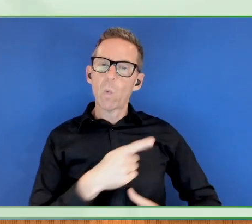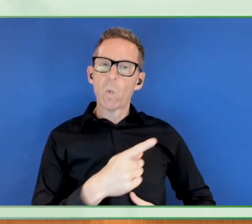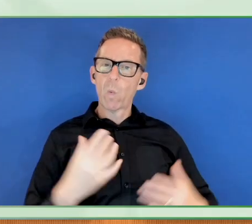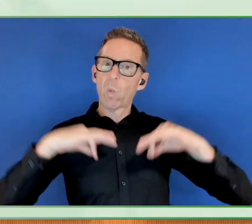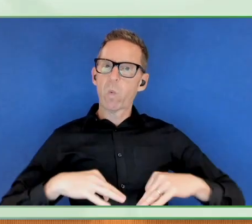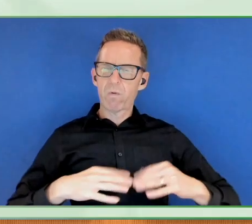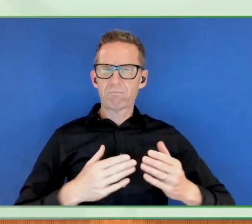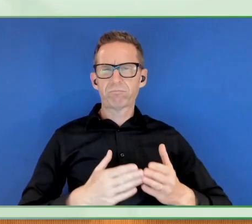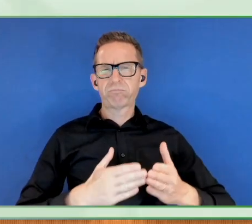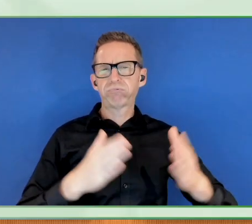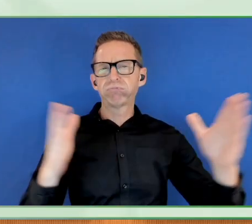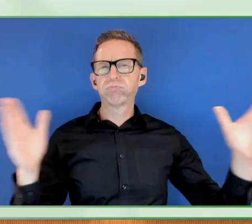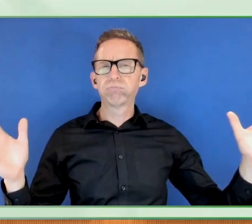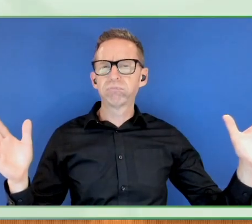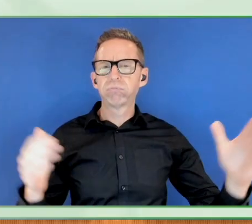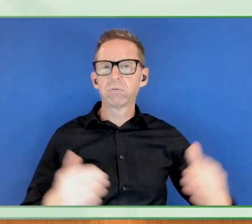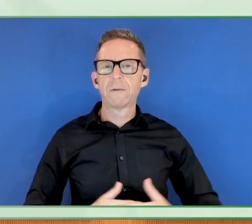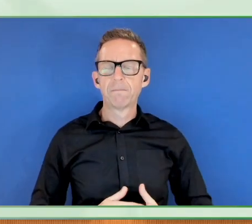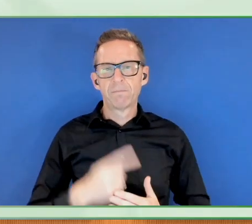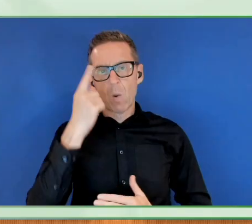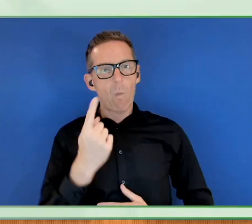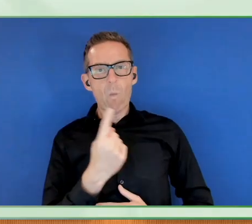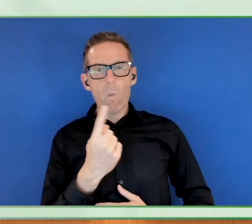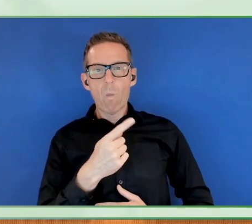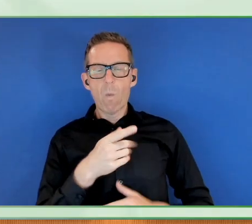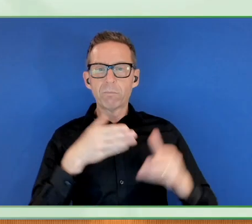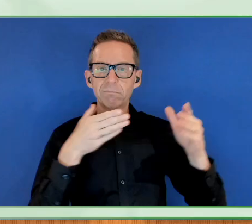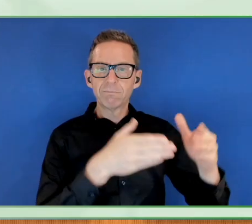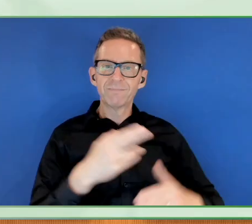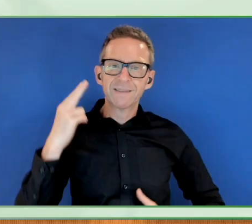those who have permanent impairments.